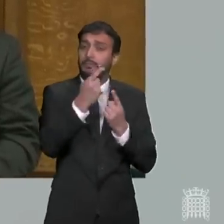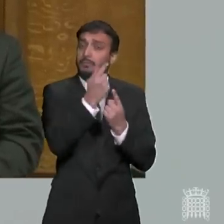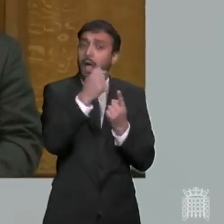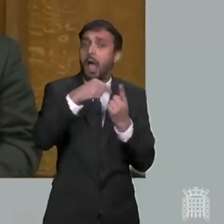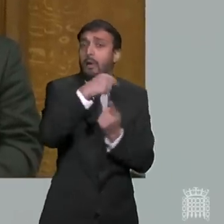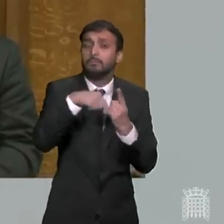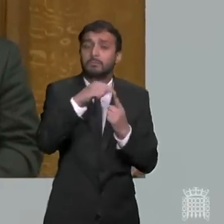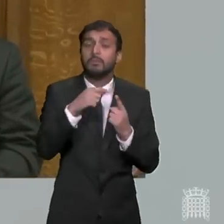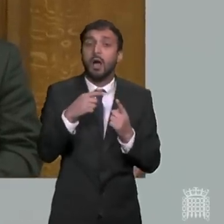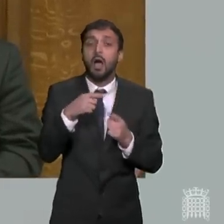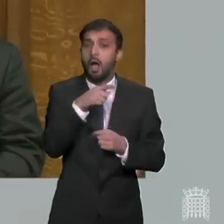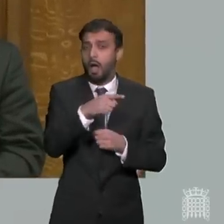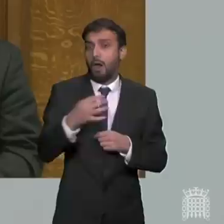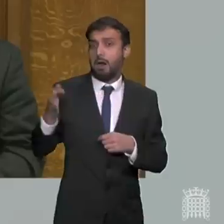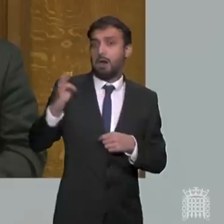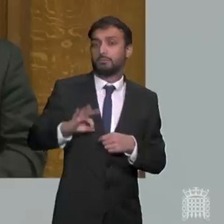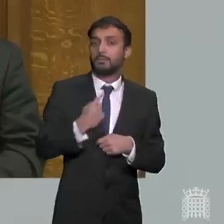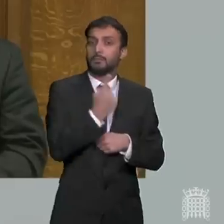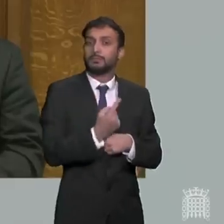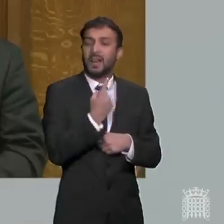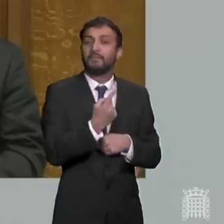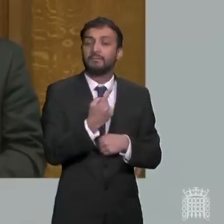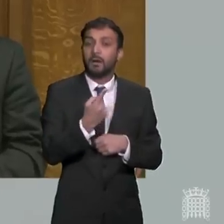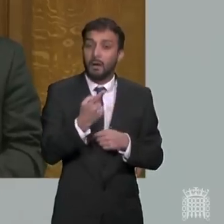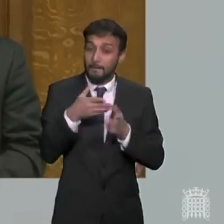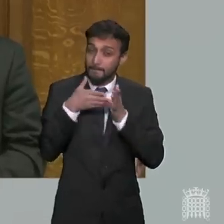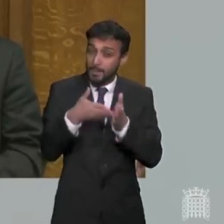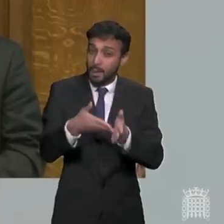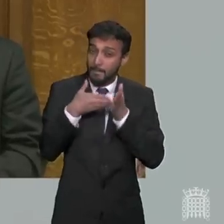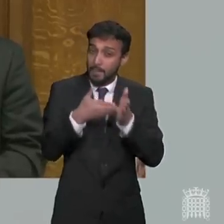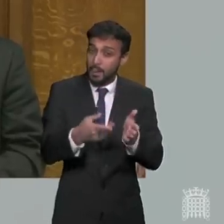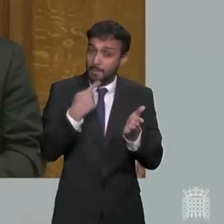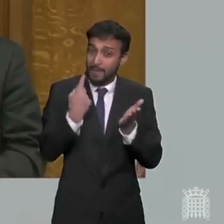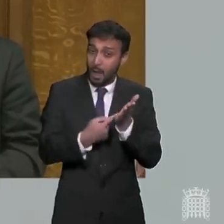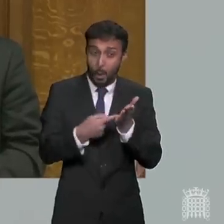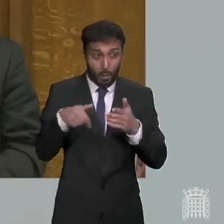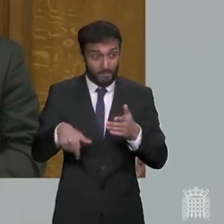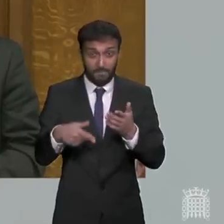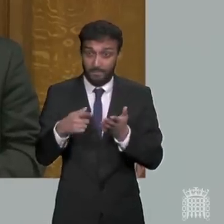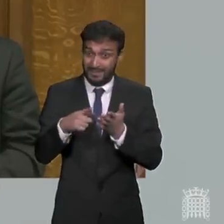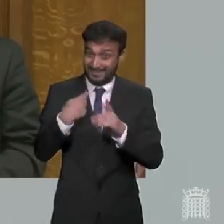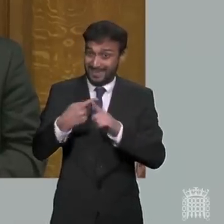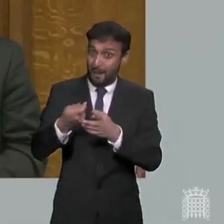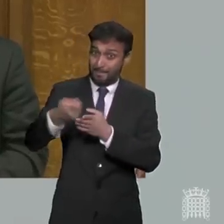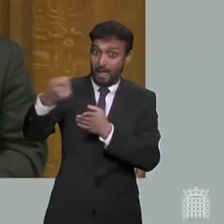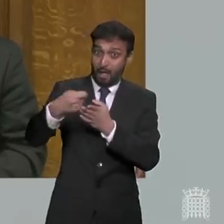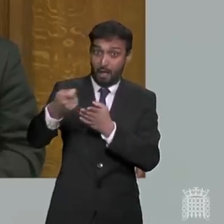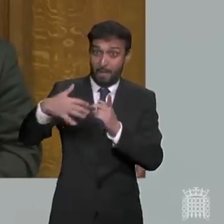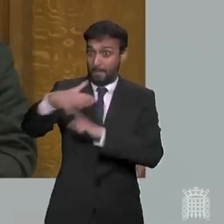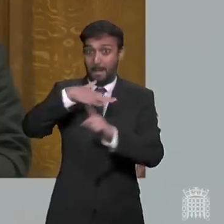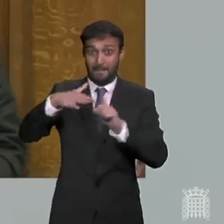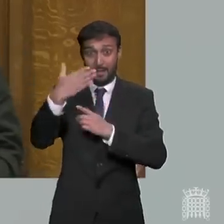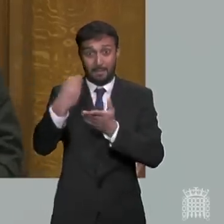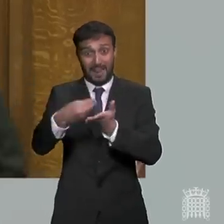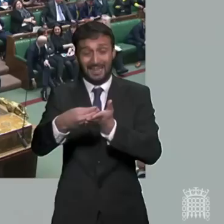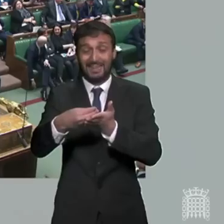connections and COVID to help themselves to millions of pounds of public money. Why is the Prime Minister on the side of the spivs and not on the